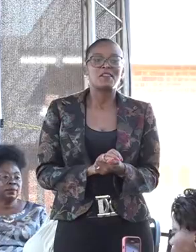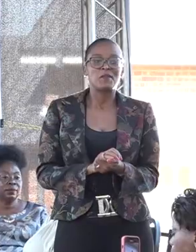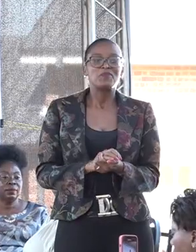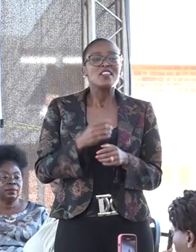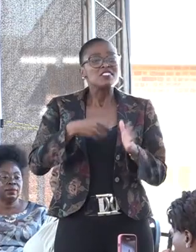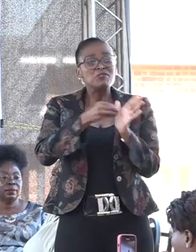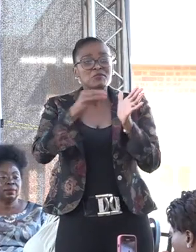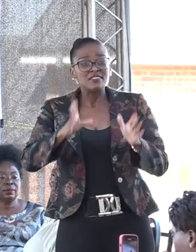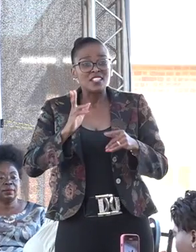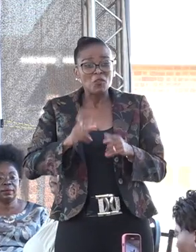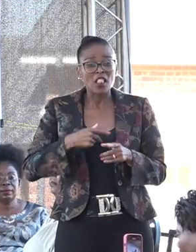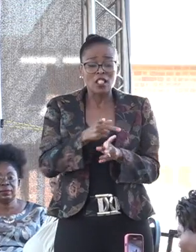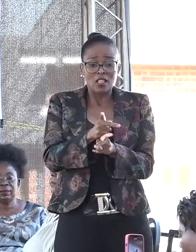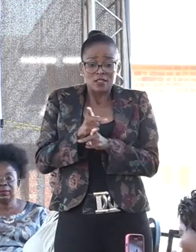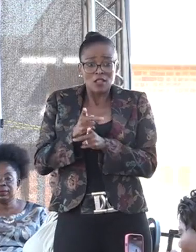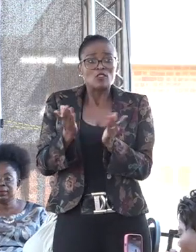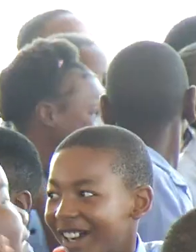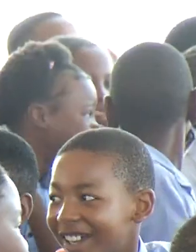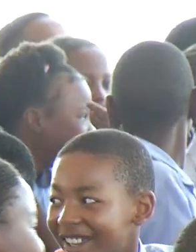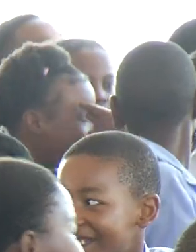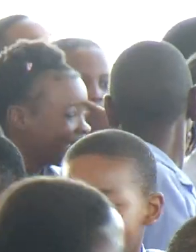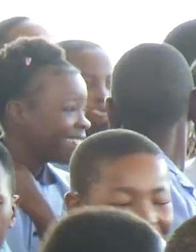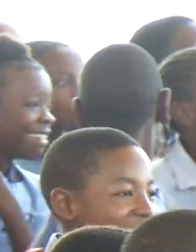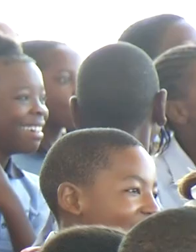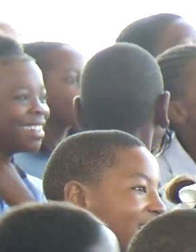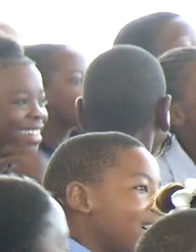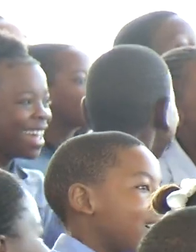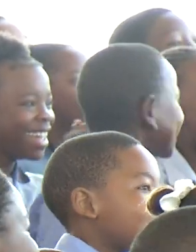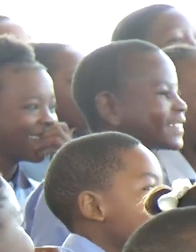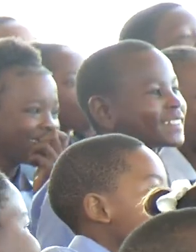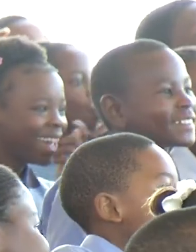Yeah. Learners, are you going to keep your school clean?